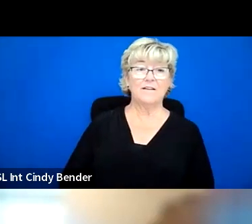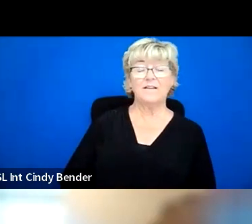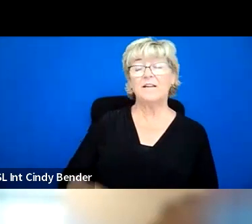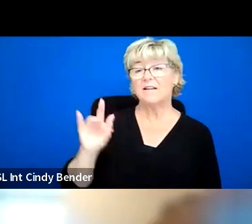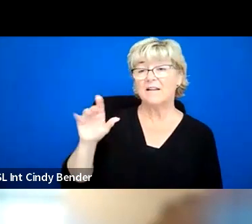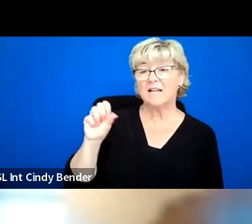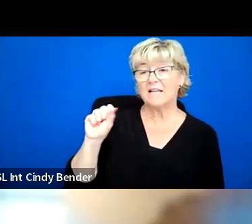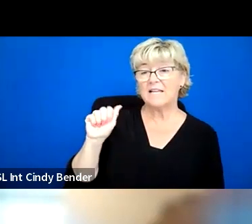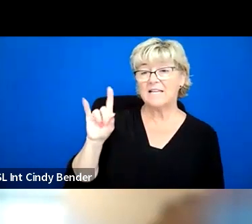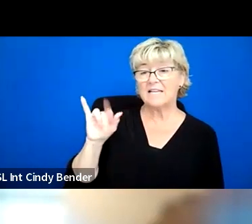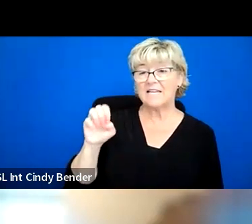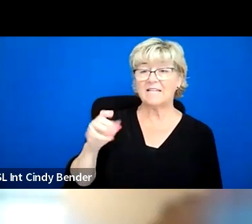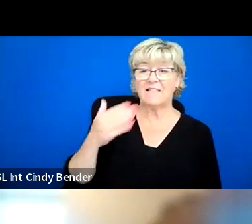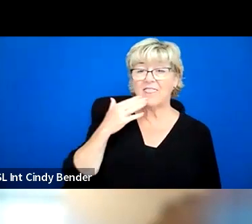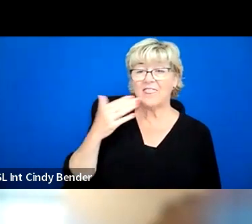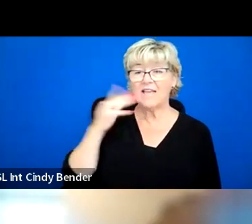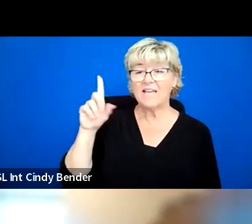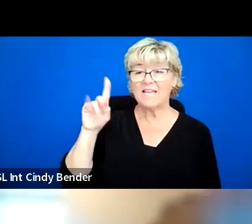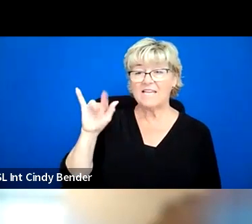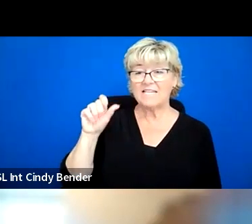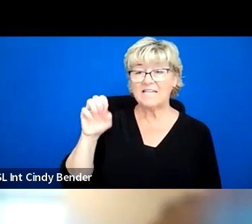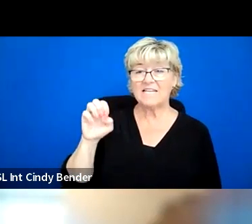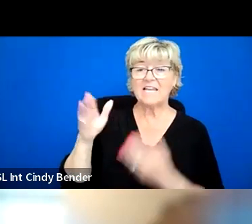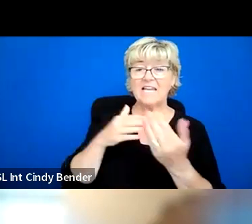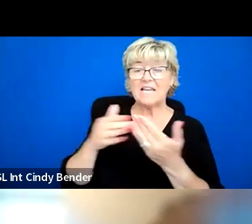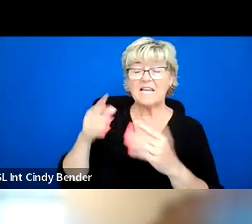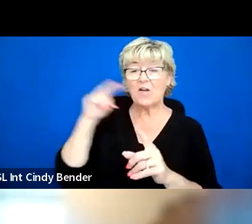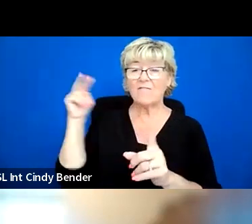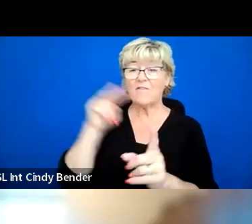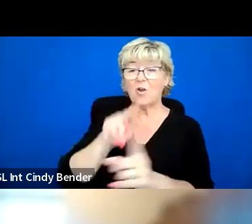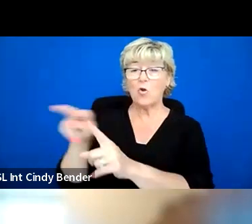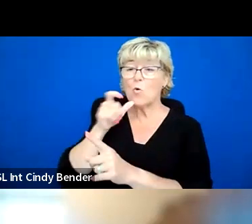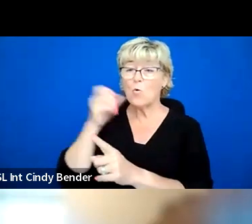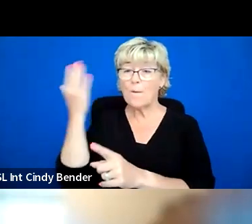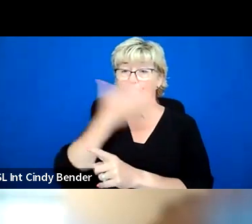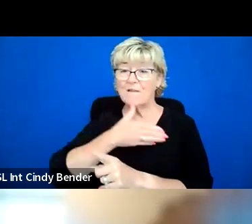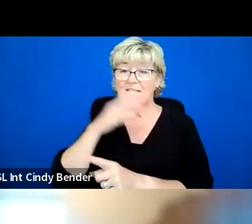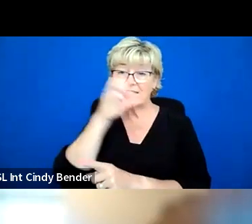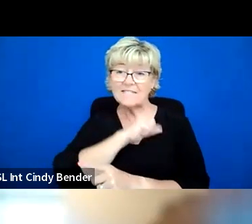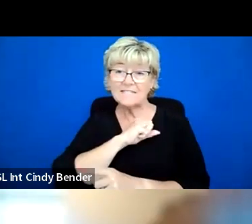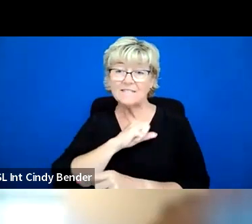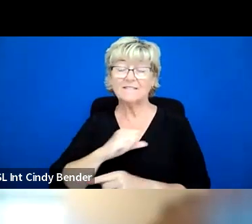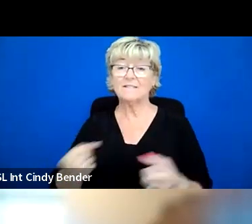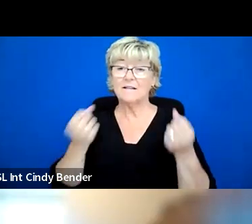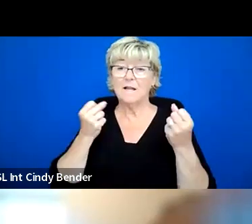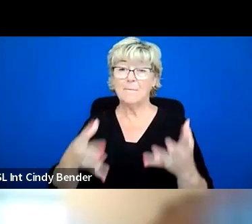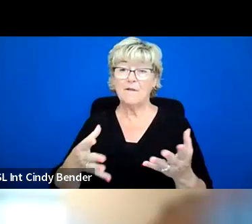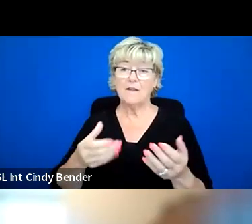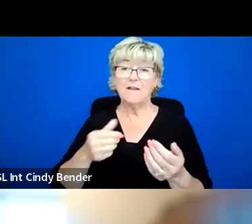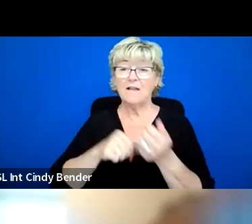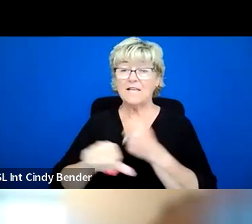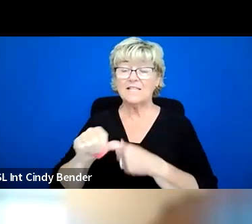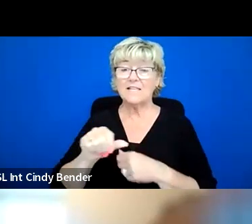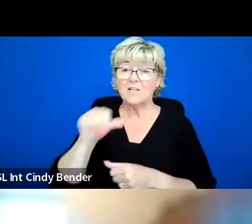this is Sadie. I love how you were talking about even looking at those who are missing. And a lot of times it is under a social